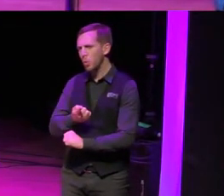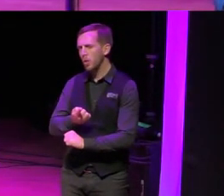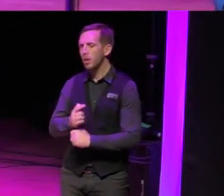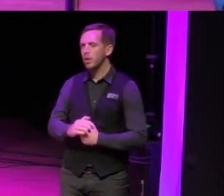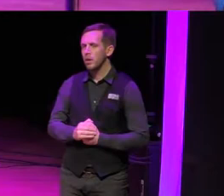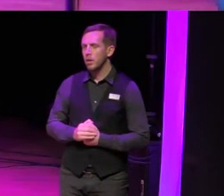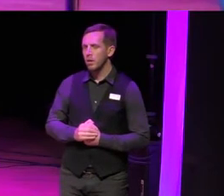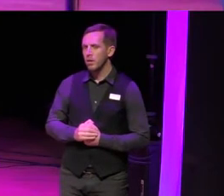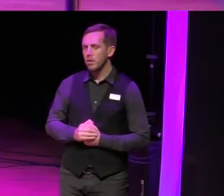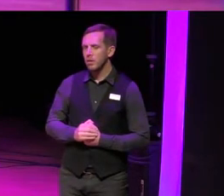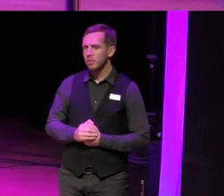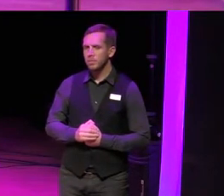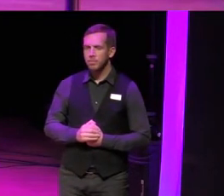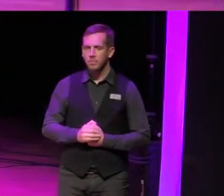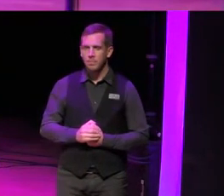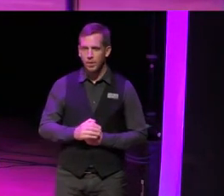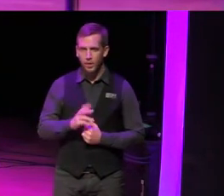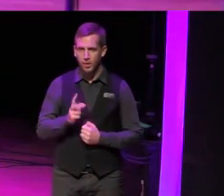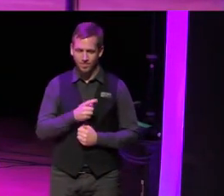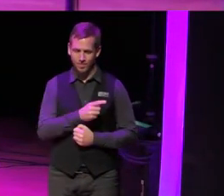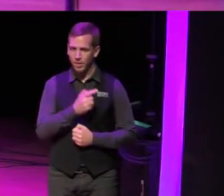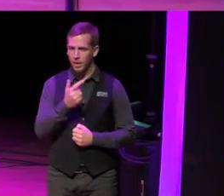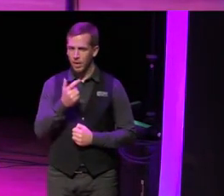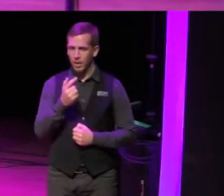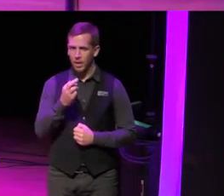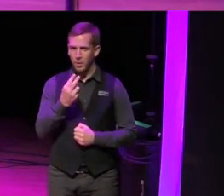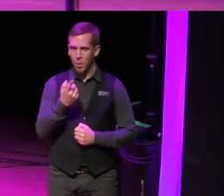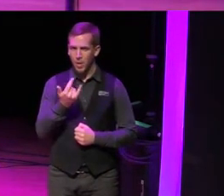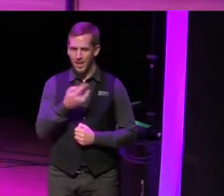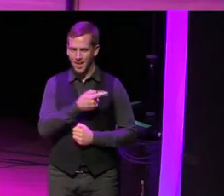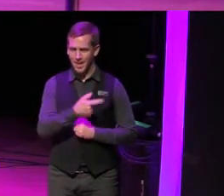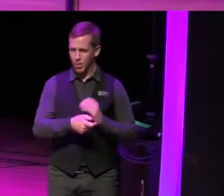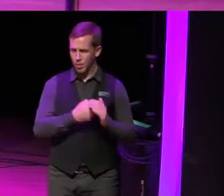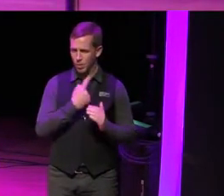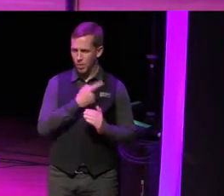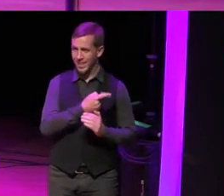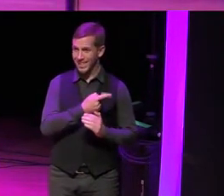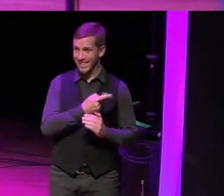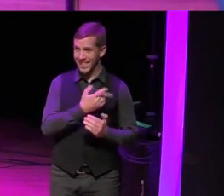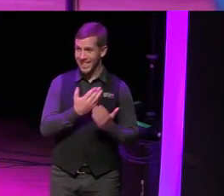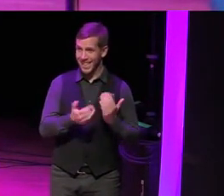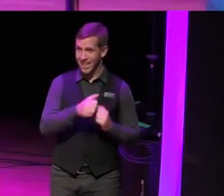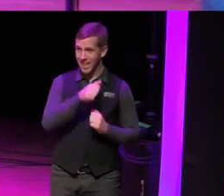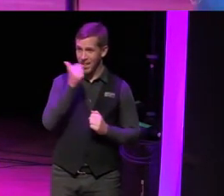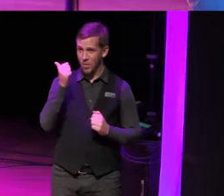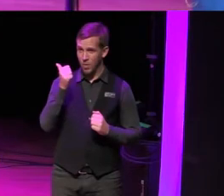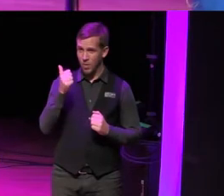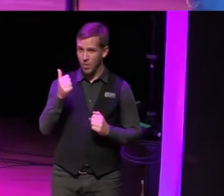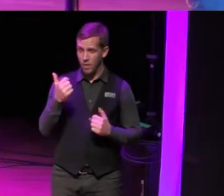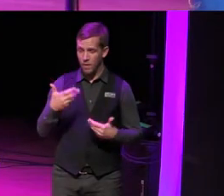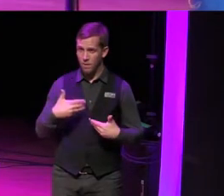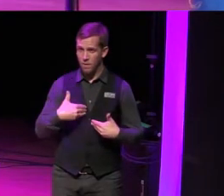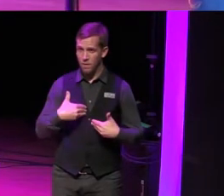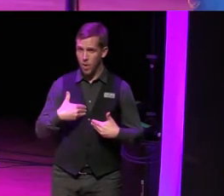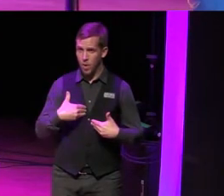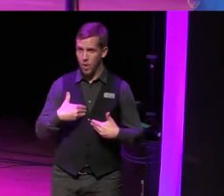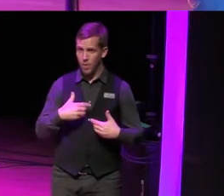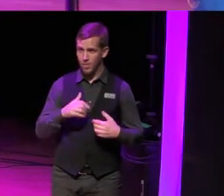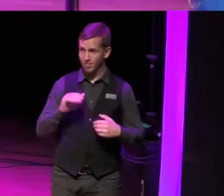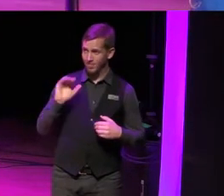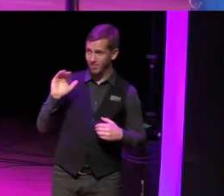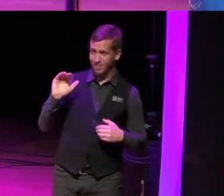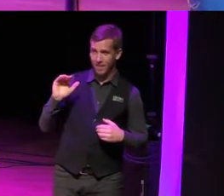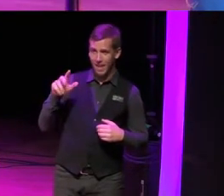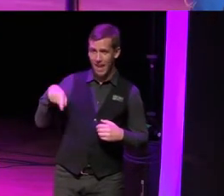quite hard, as Thuli mentioned, I mean, to actually hold the highest power accountable.